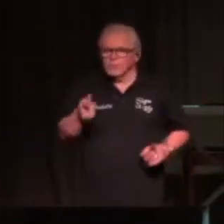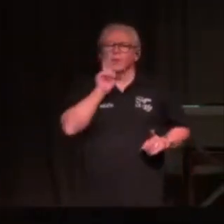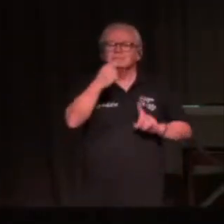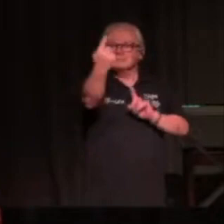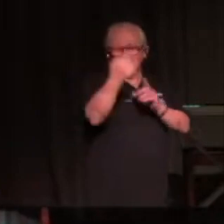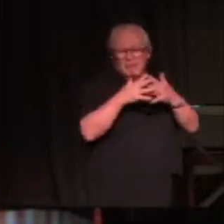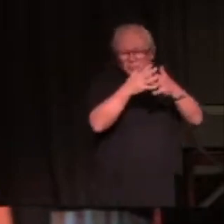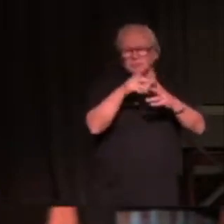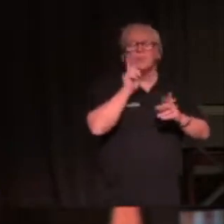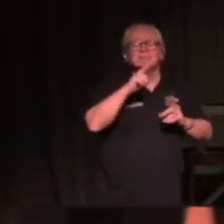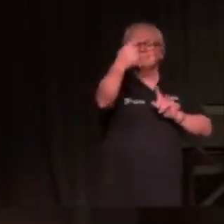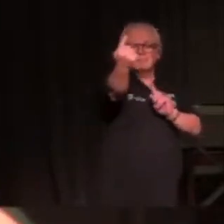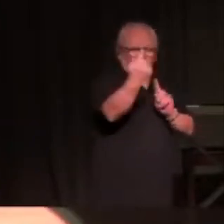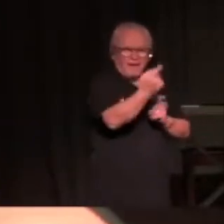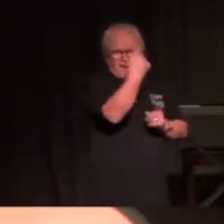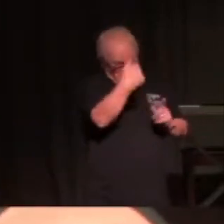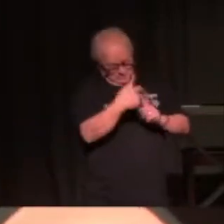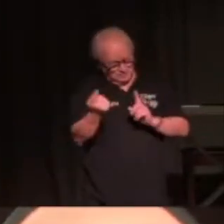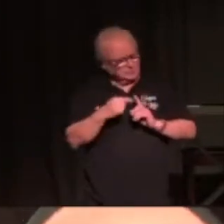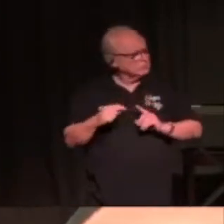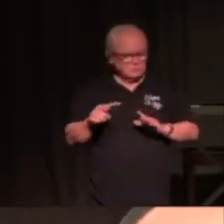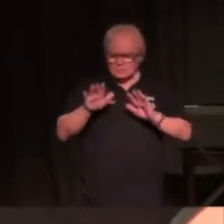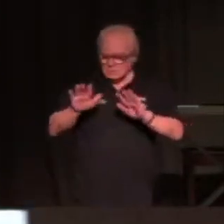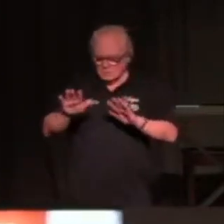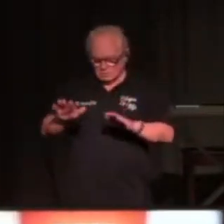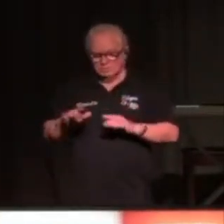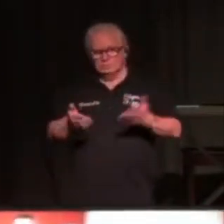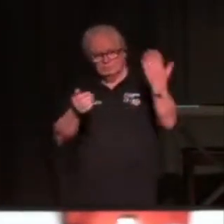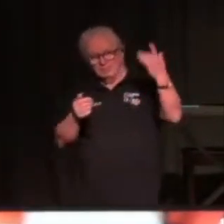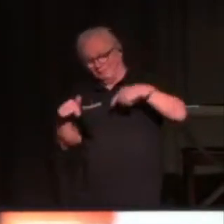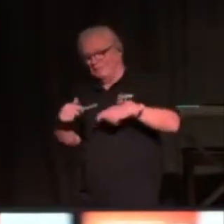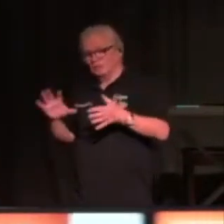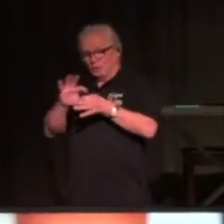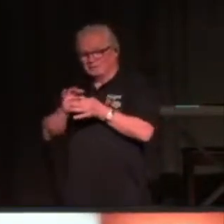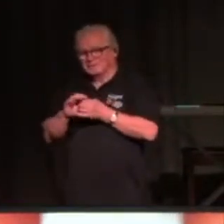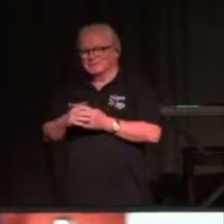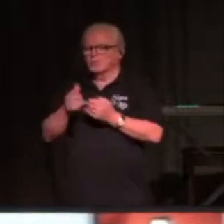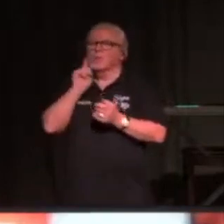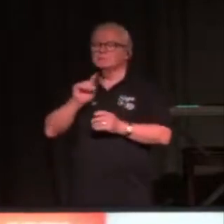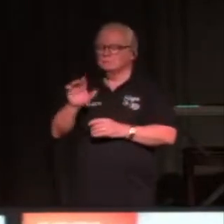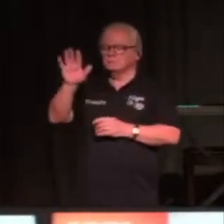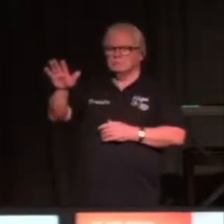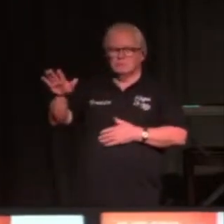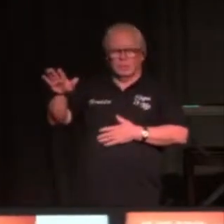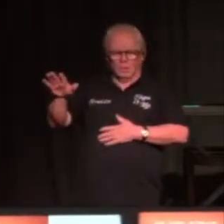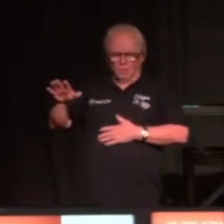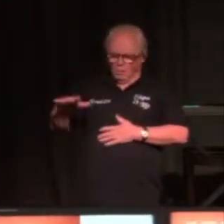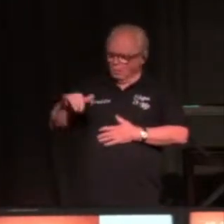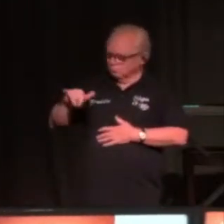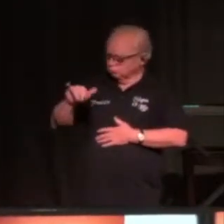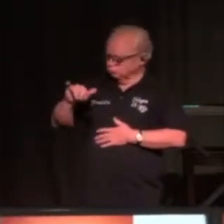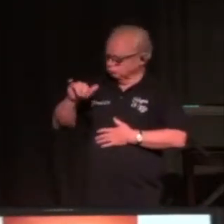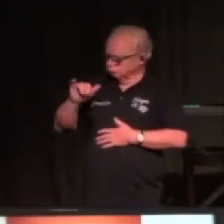I don't know who she was, but they called over this other woman and said, waved her over, and she came over and she laid hands on me and says, oh, we have a stern one